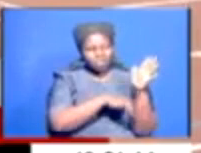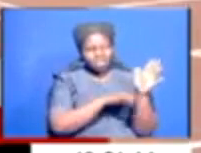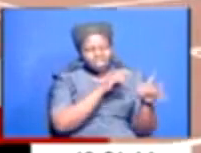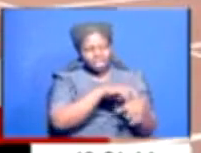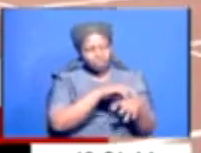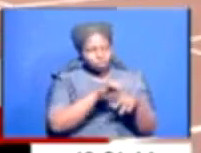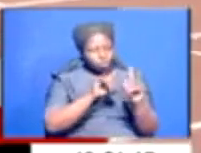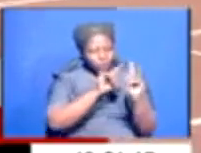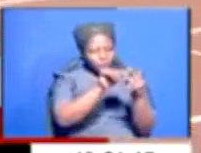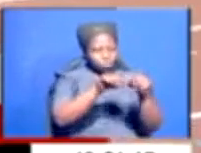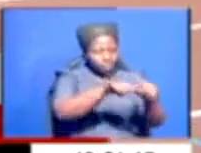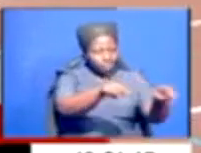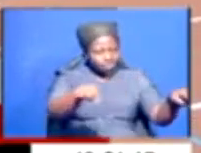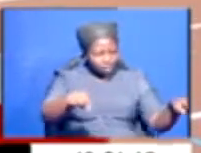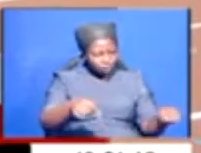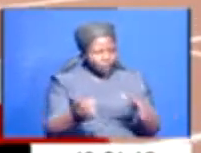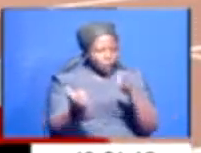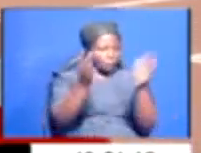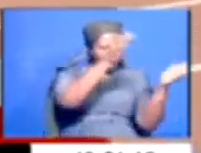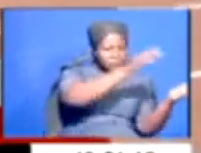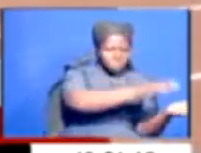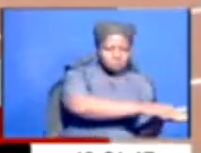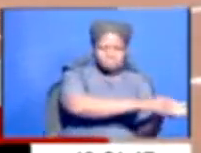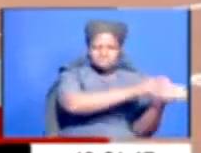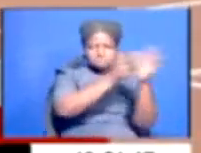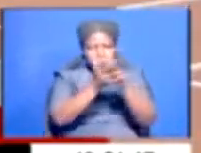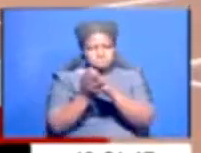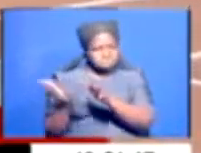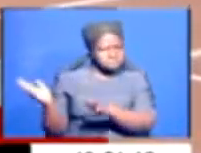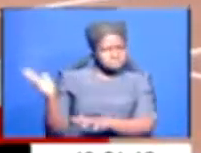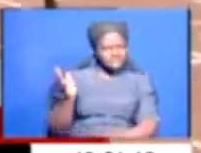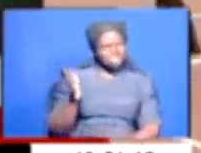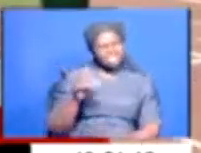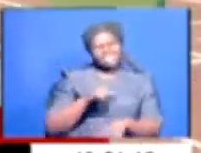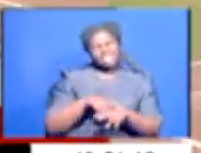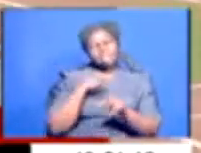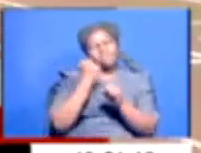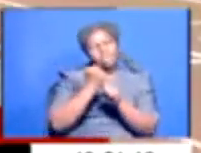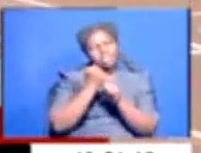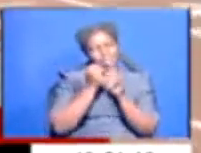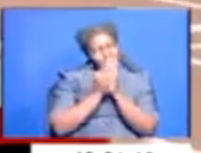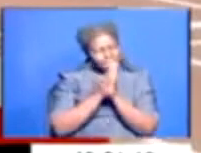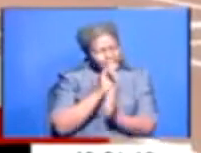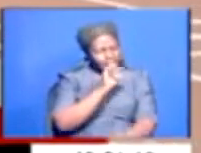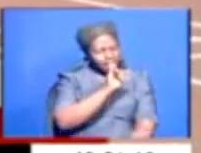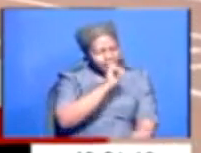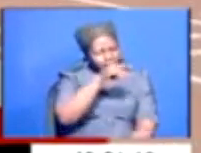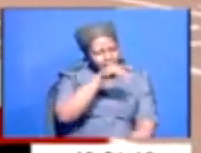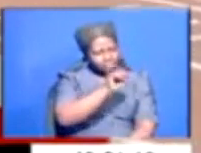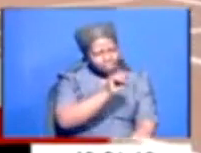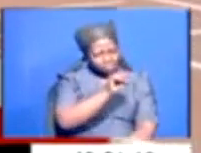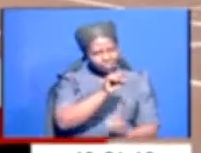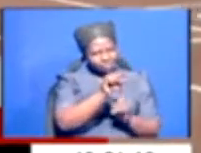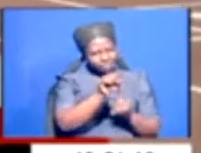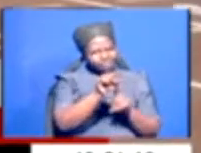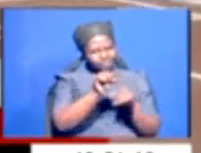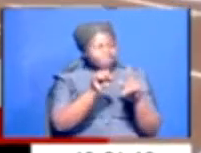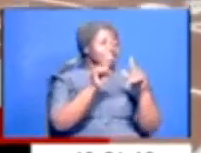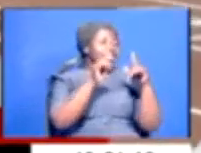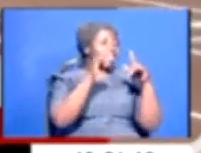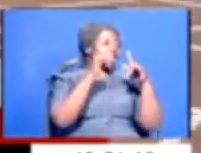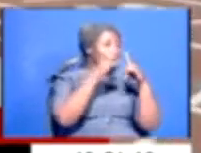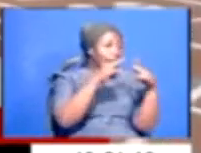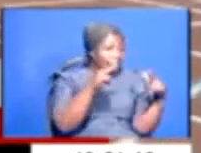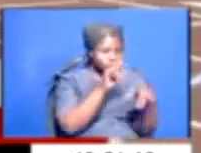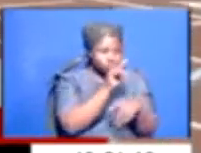to release it, when working with GAPS Camp, especially GAPS Camp 2,